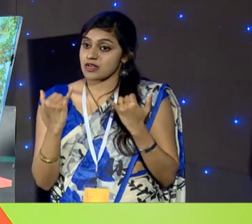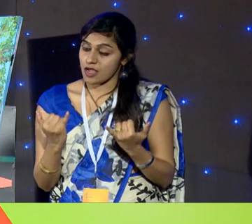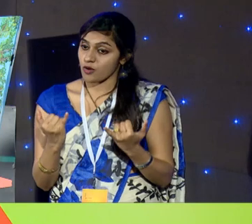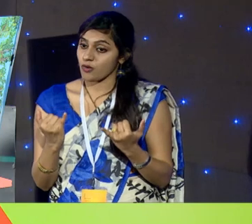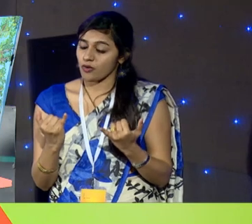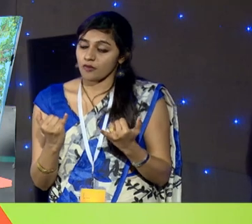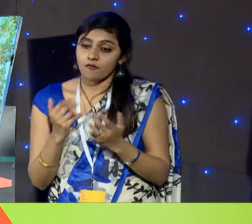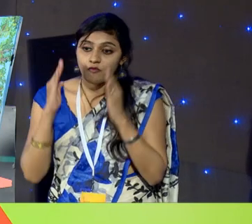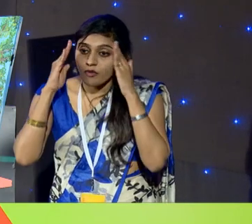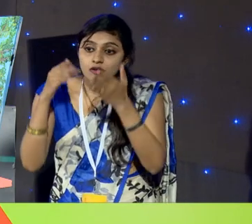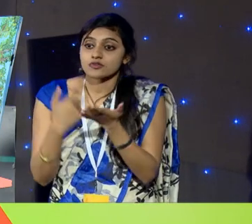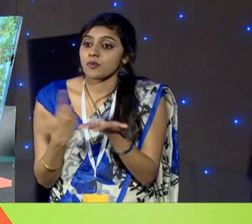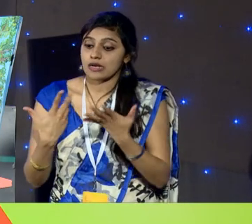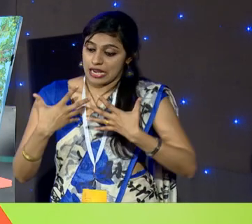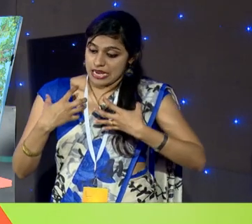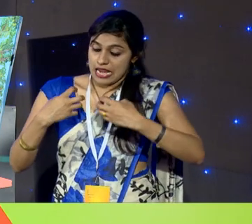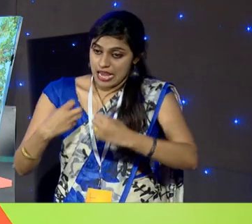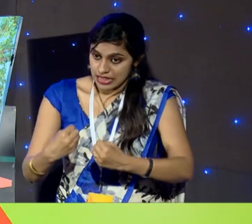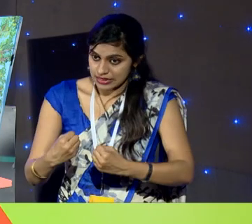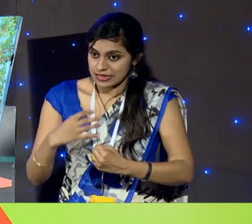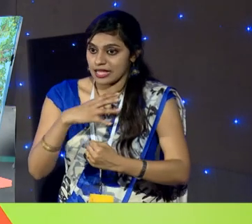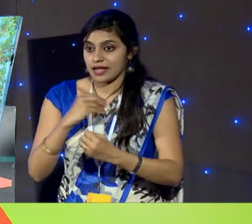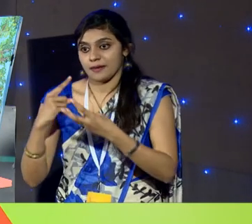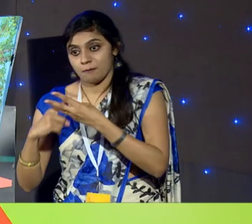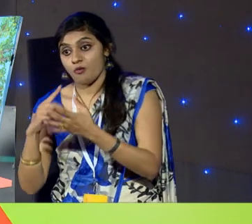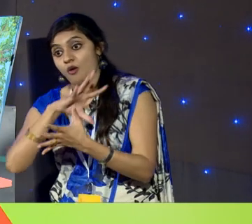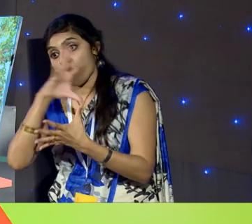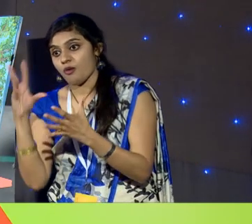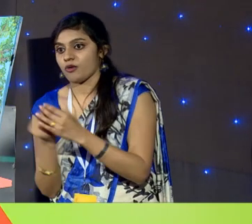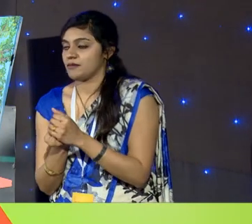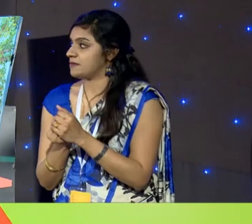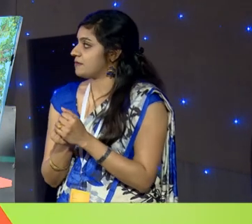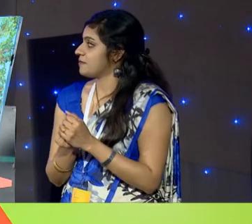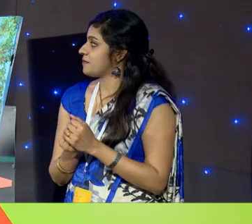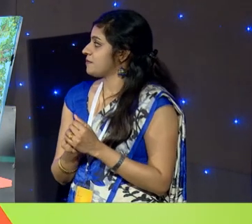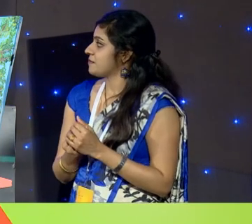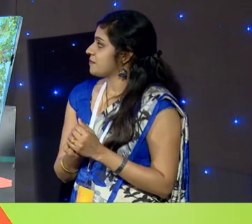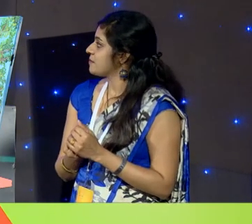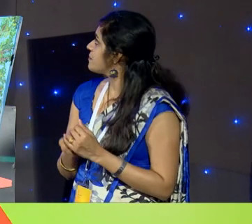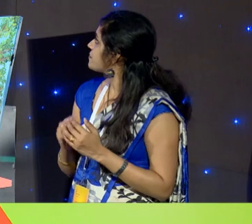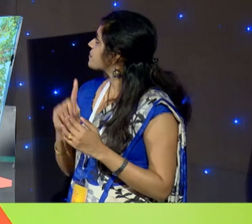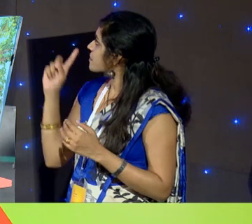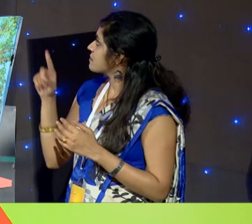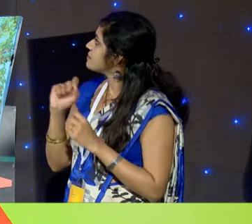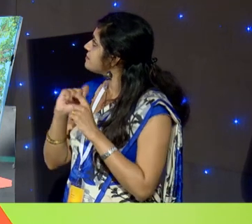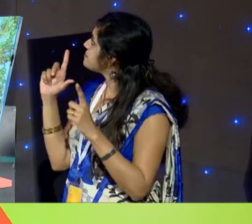employment. So the triangular approach has to be understood. Shikhaji, please change the slide.